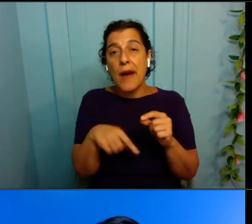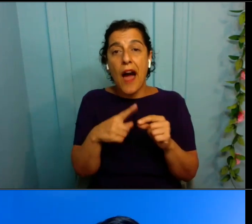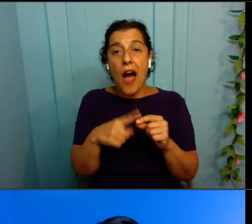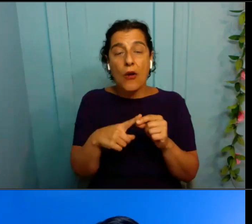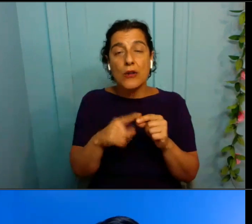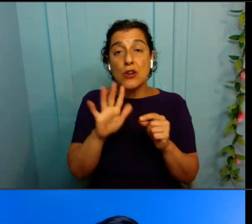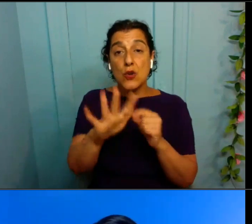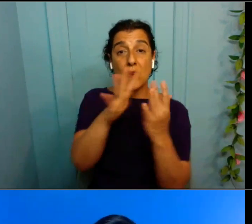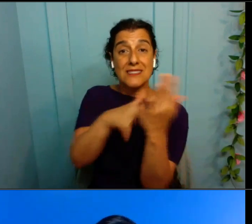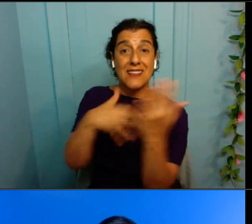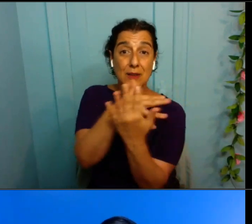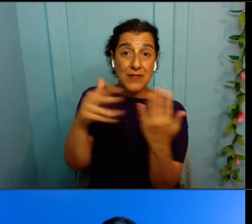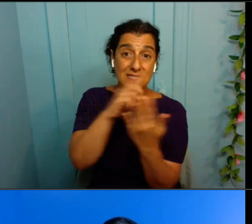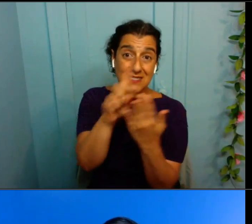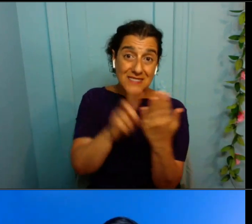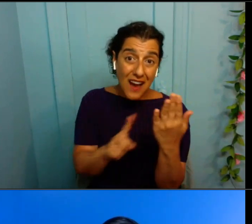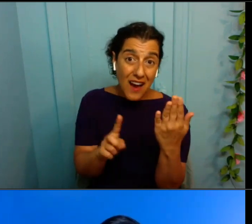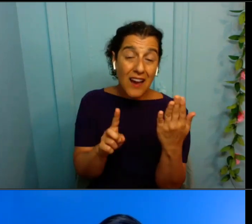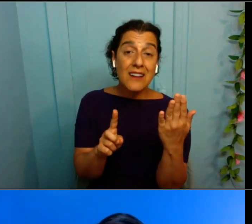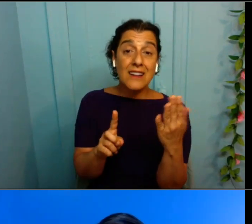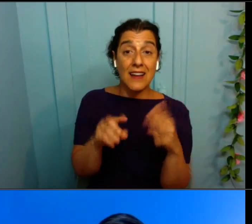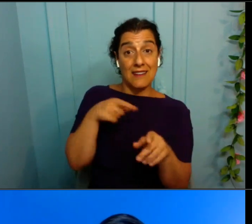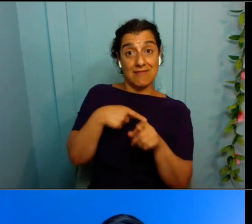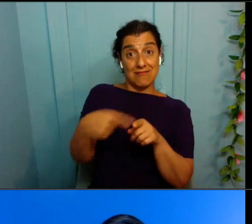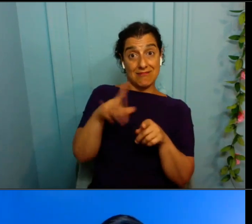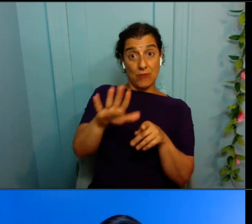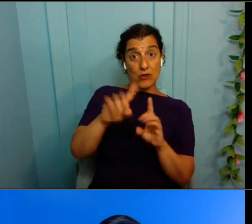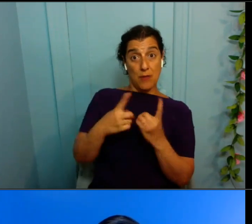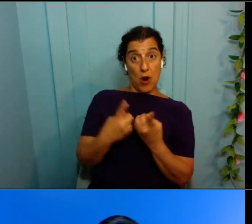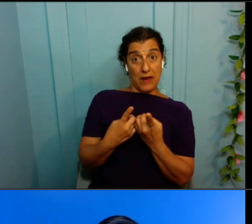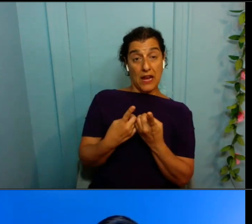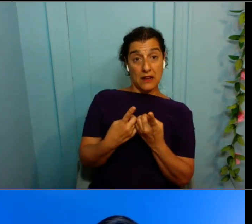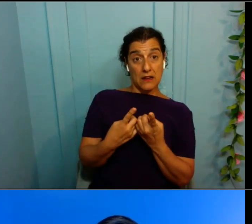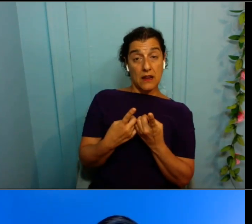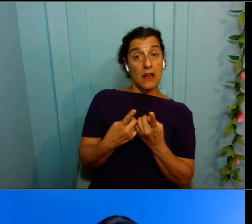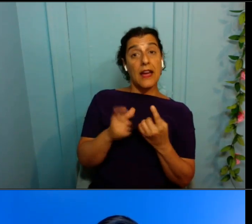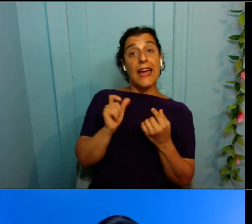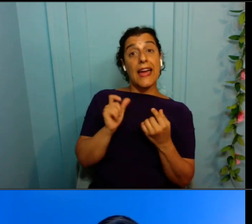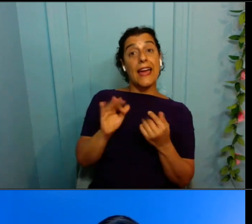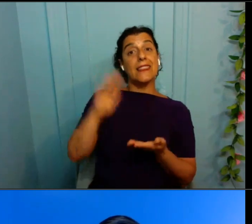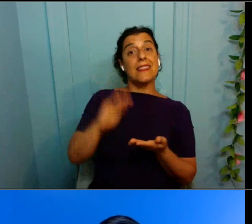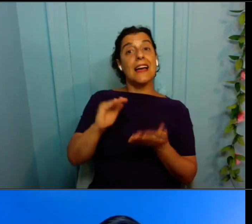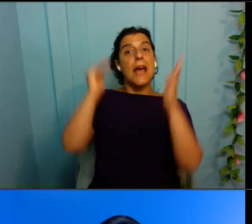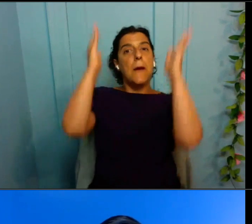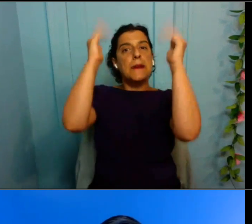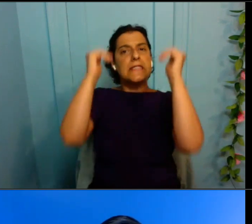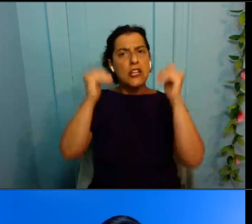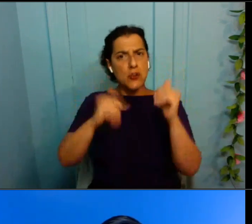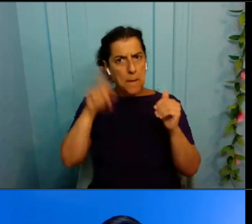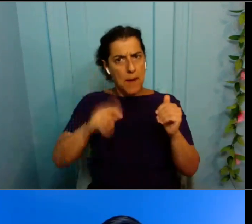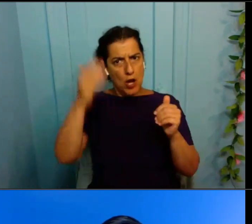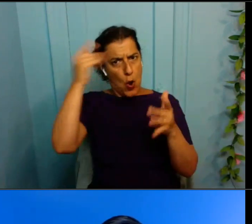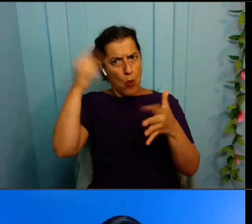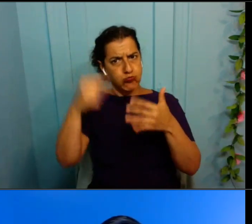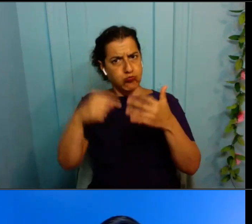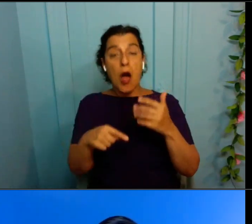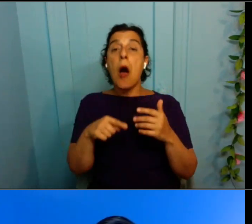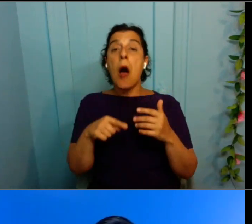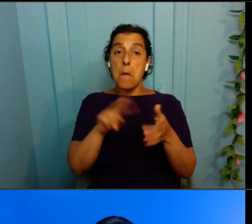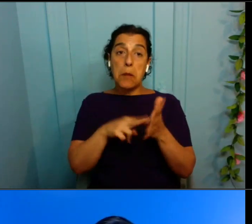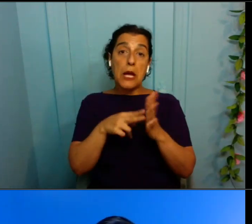syllabus design in your department, where they're not expecting a certain type of knowledge, you could do